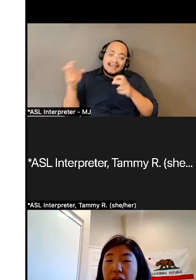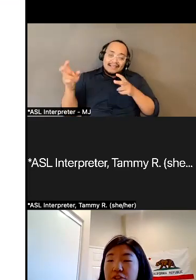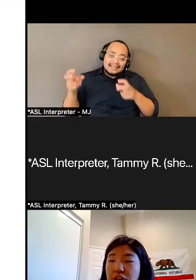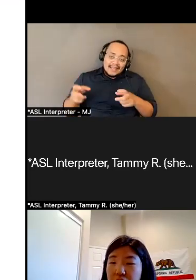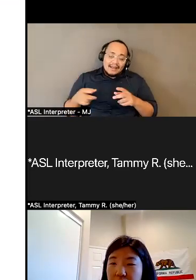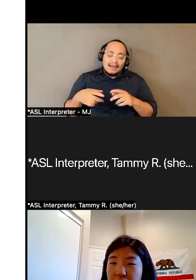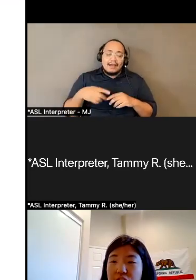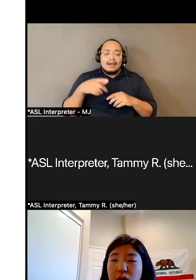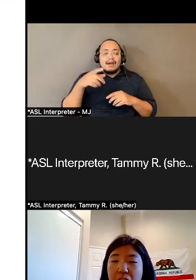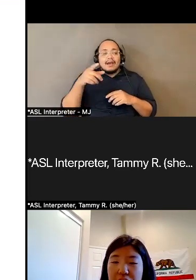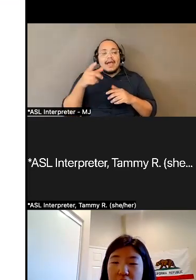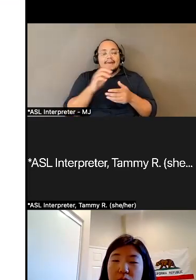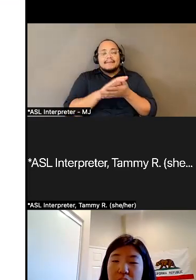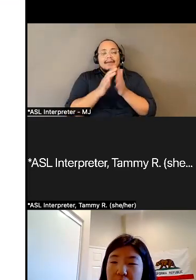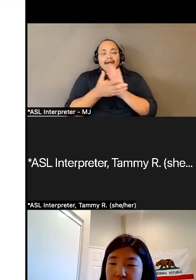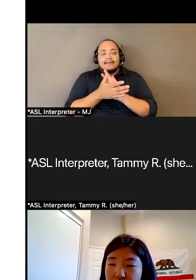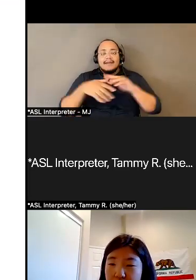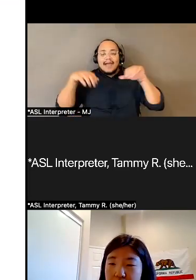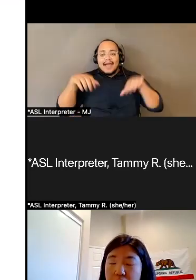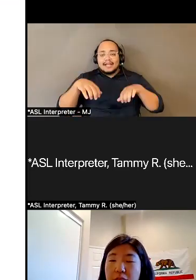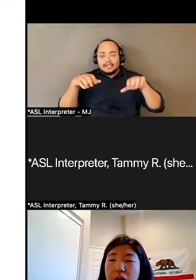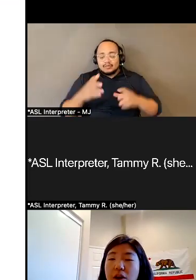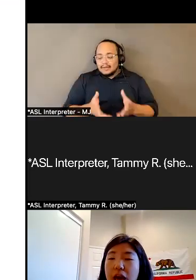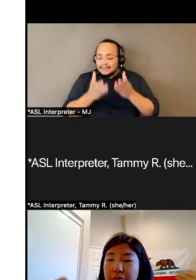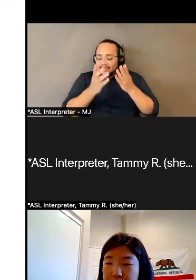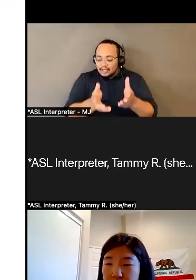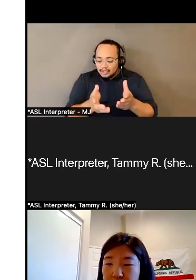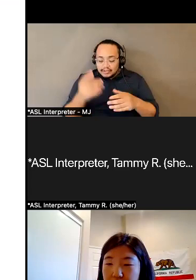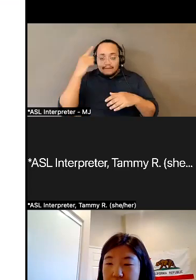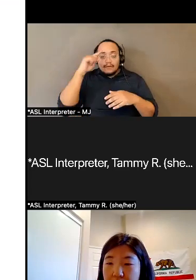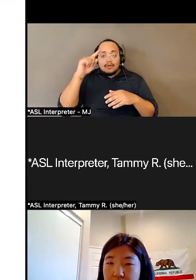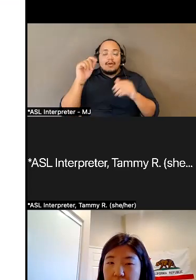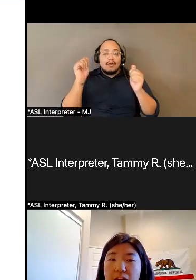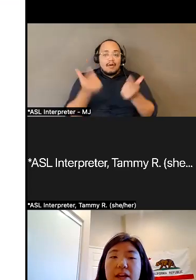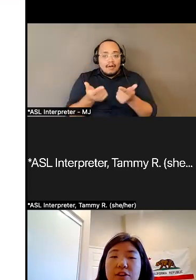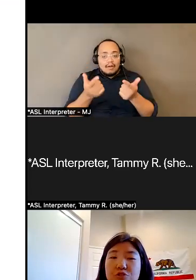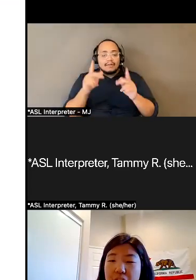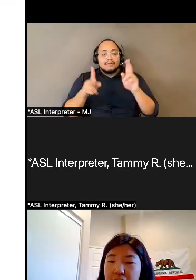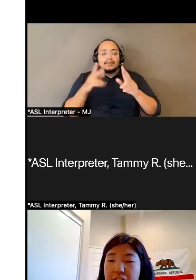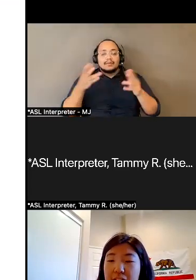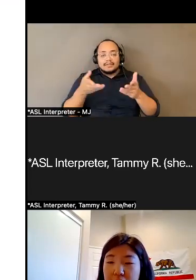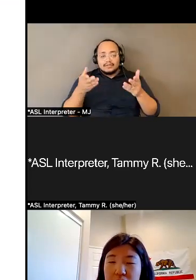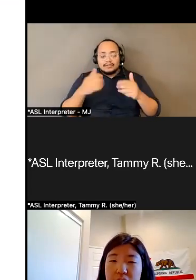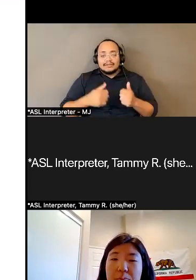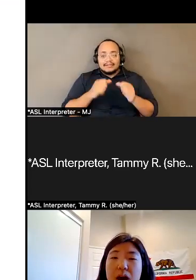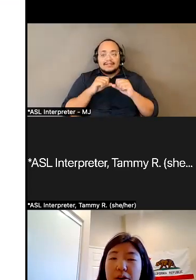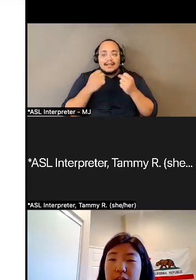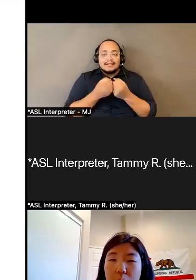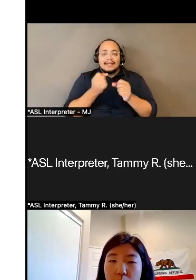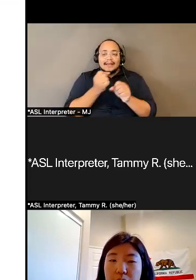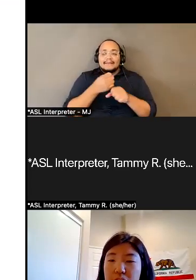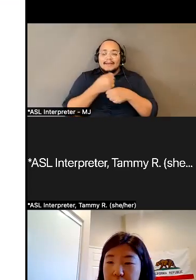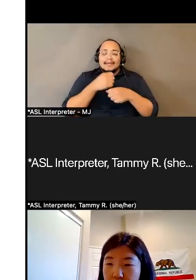report and turn it into actionable recommendations for how everybody in society can create an ecosystem